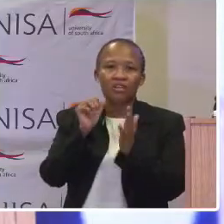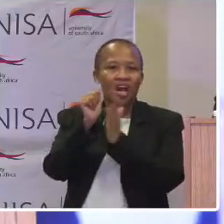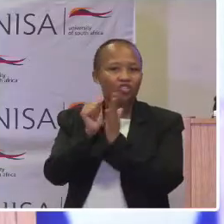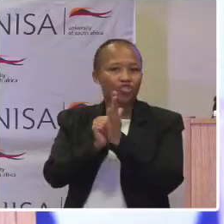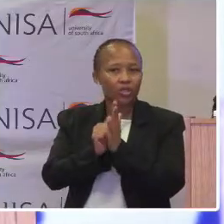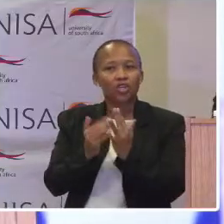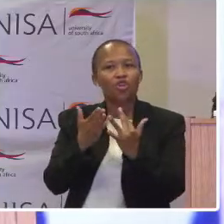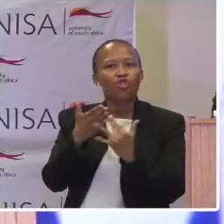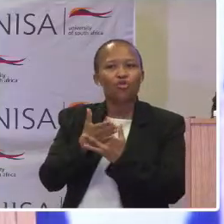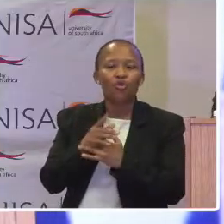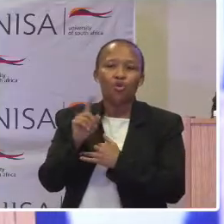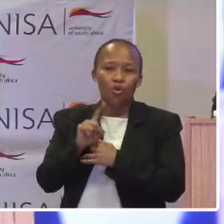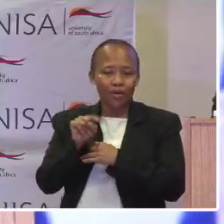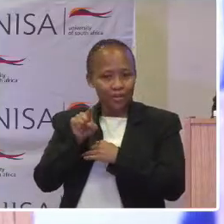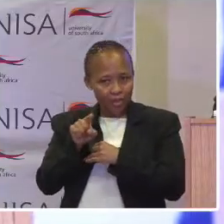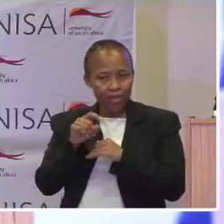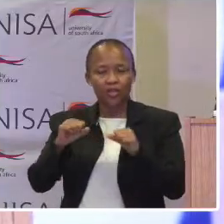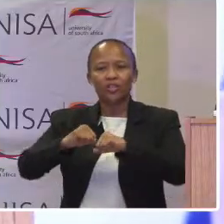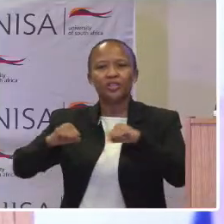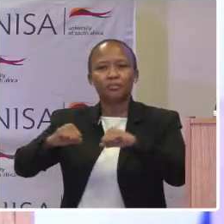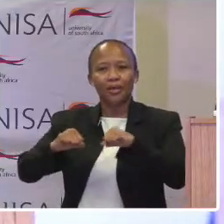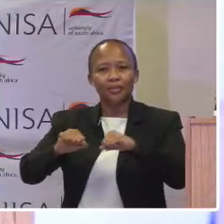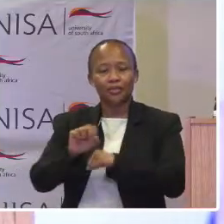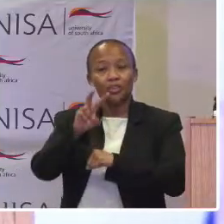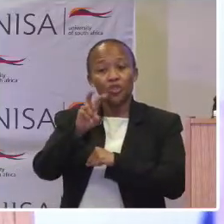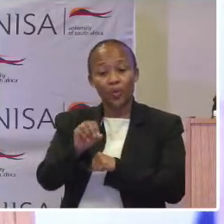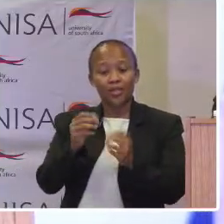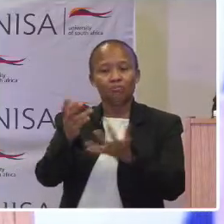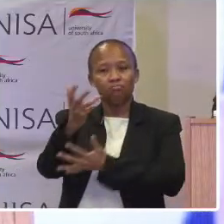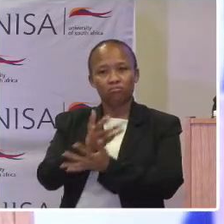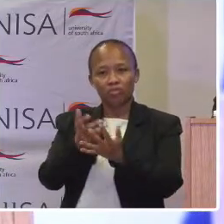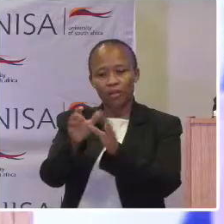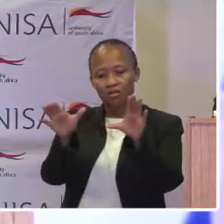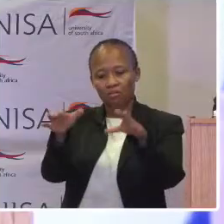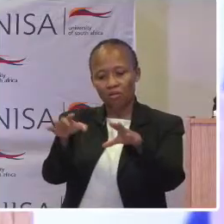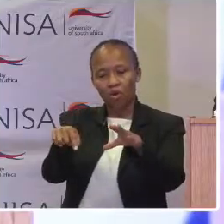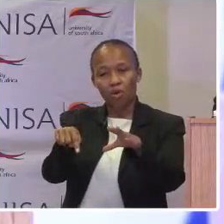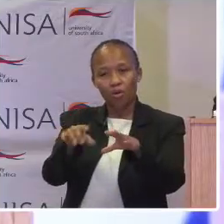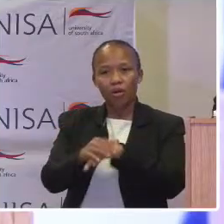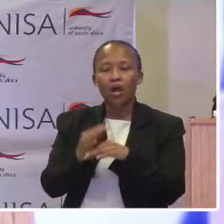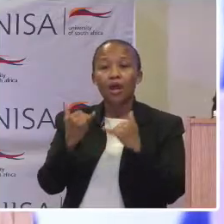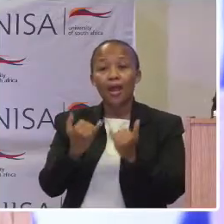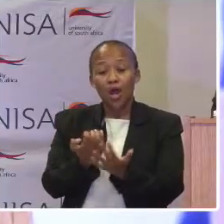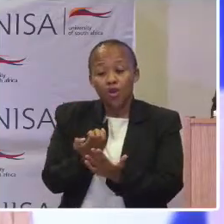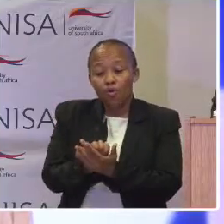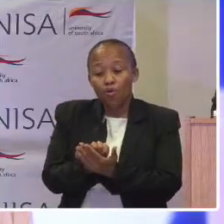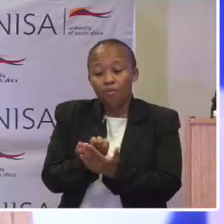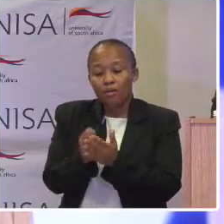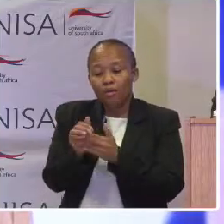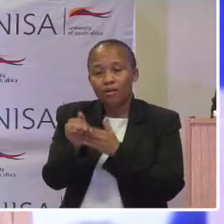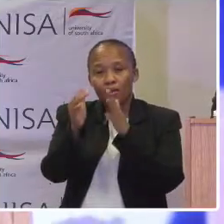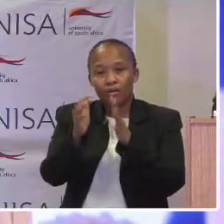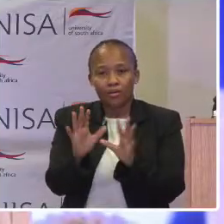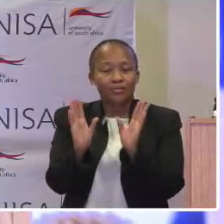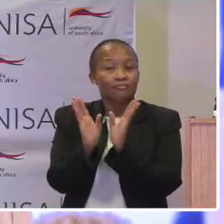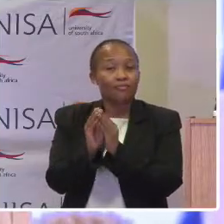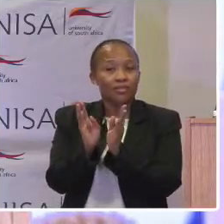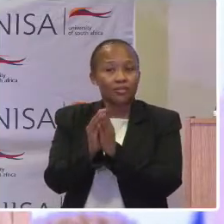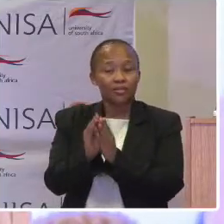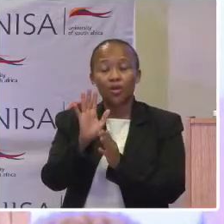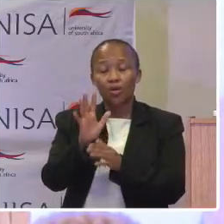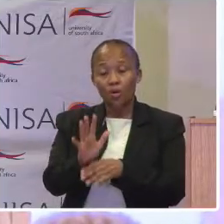a dedicated Space 20 engagement group, which led the Space Economy Leaders Meeting in